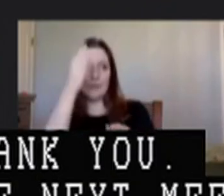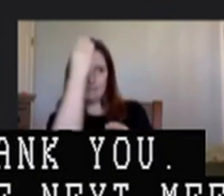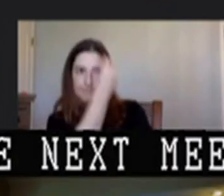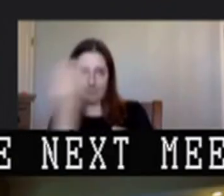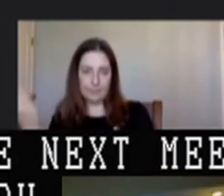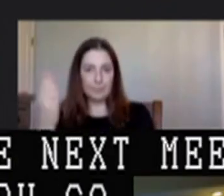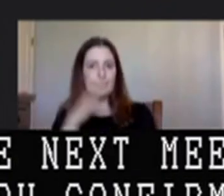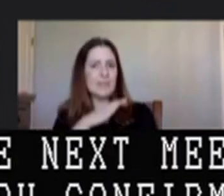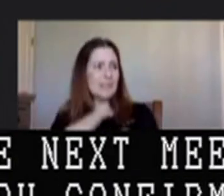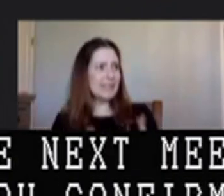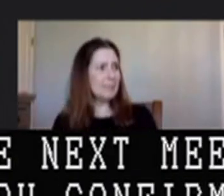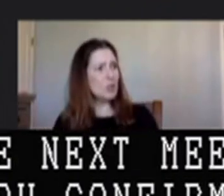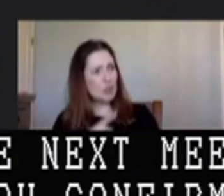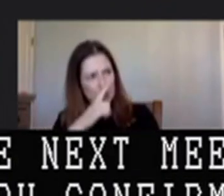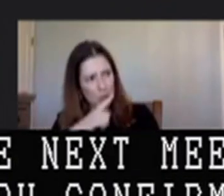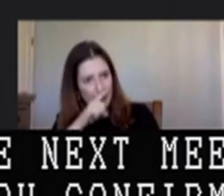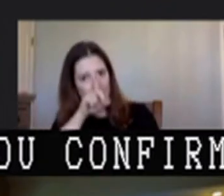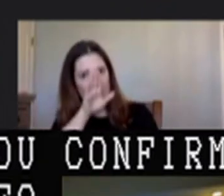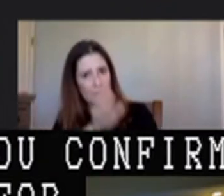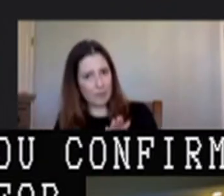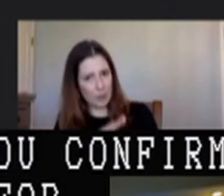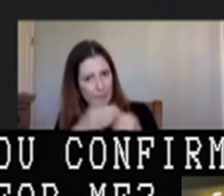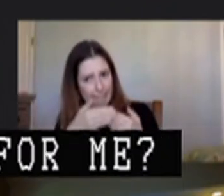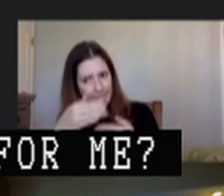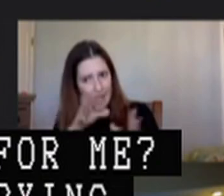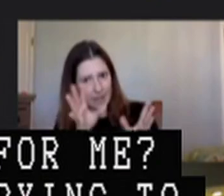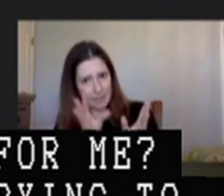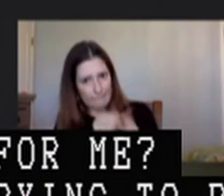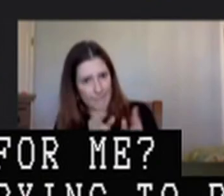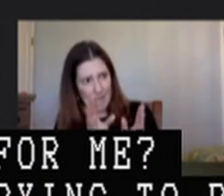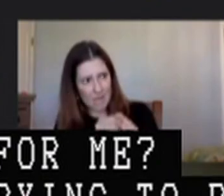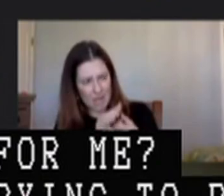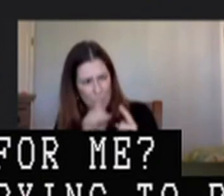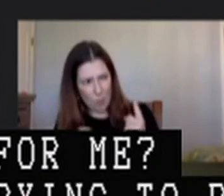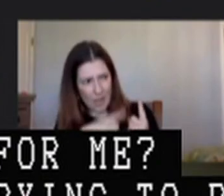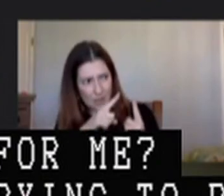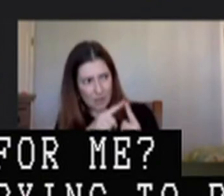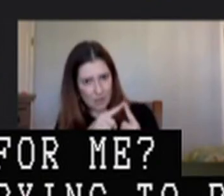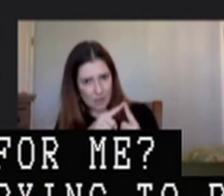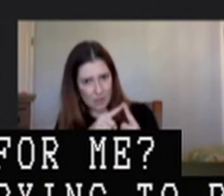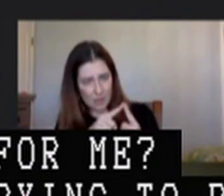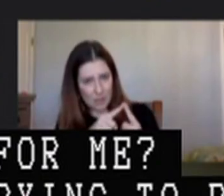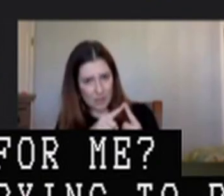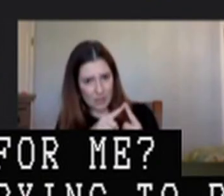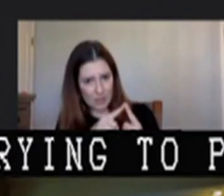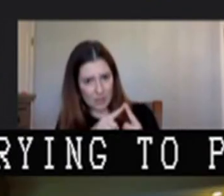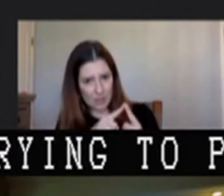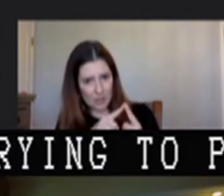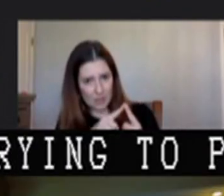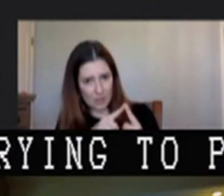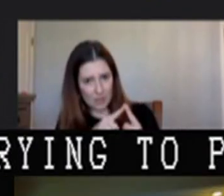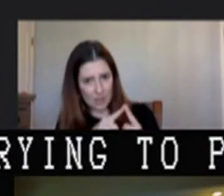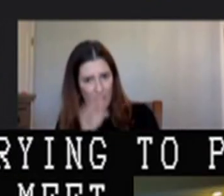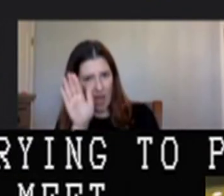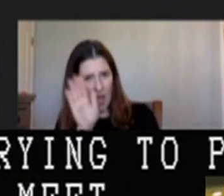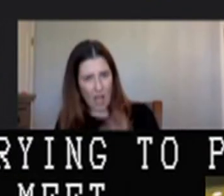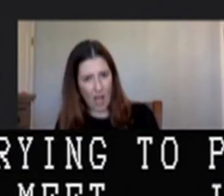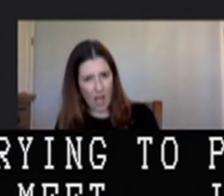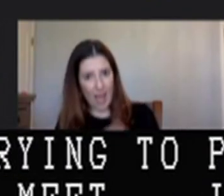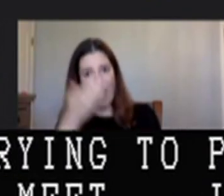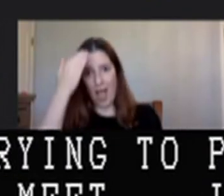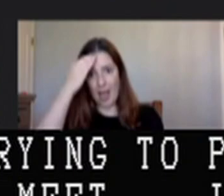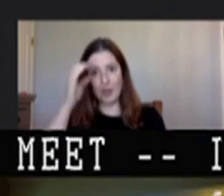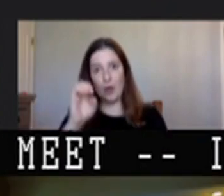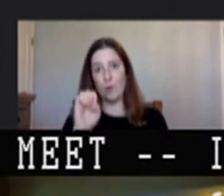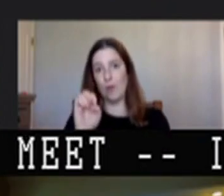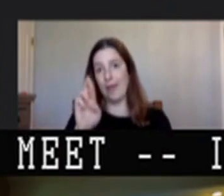next meeting date for me? I'm trying to pull it up. We meet on, because I know that Eric, I saw that you commented